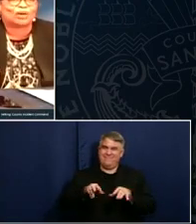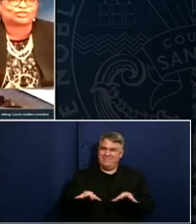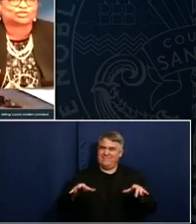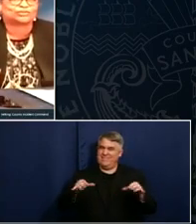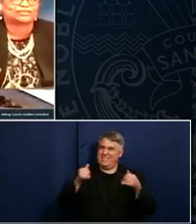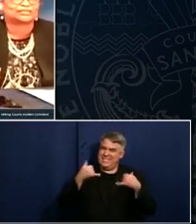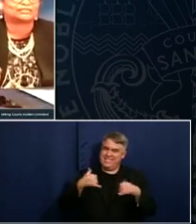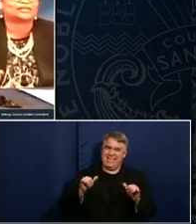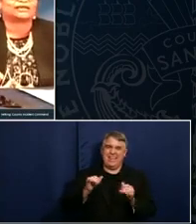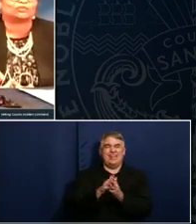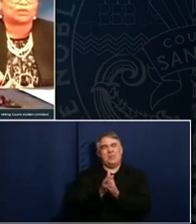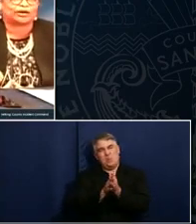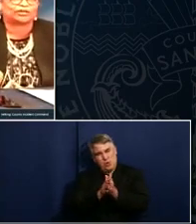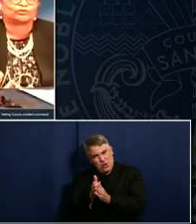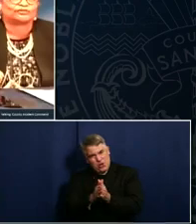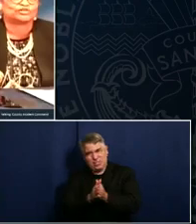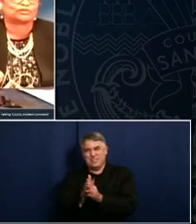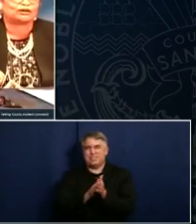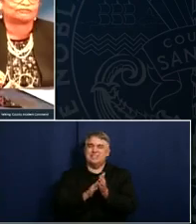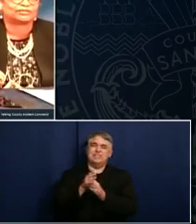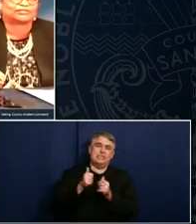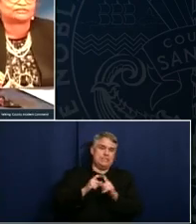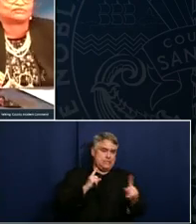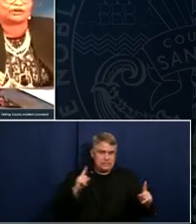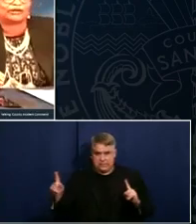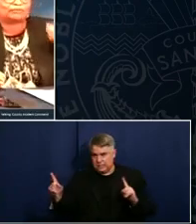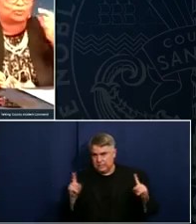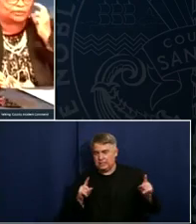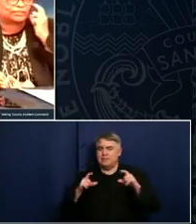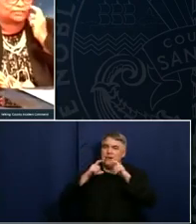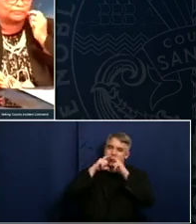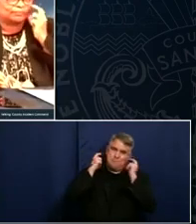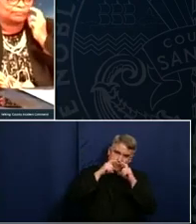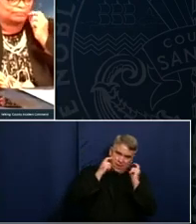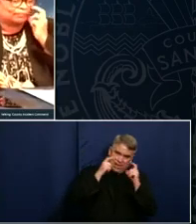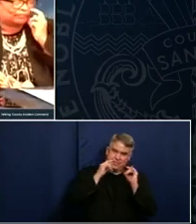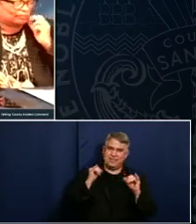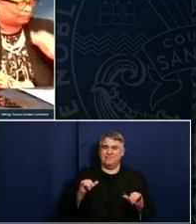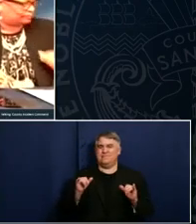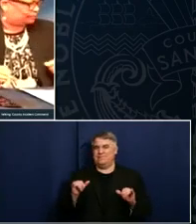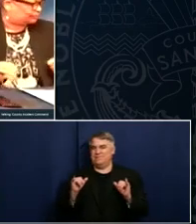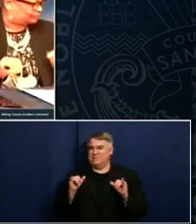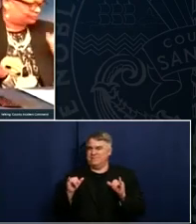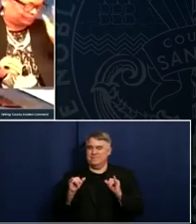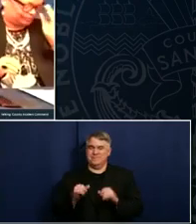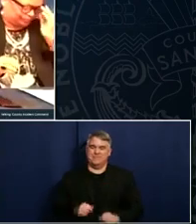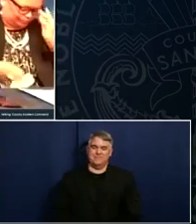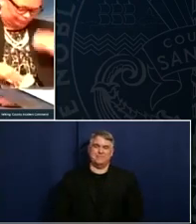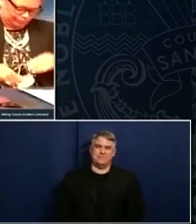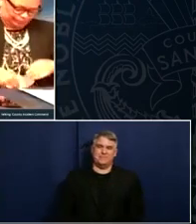hands, watch your distance, and wear your facial coverings. That's very important.